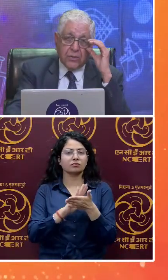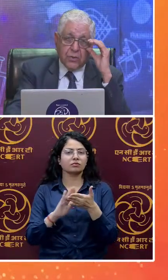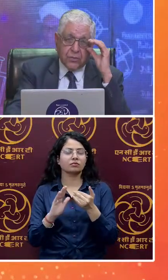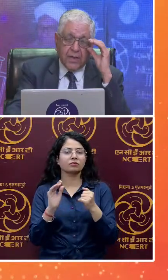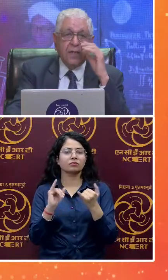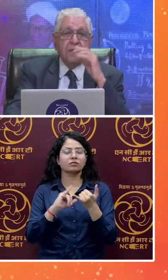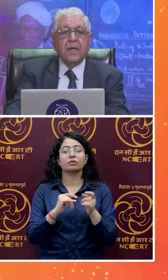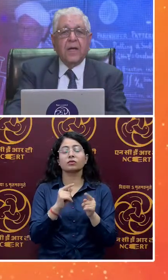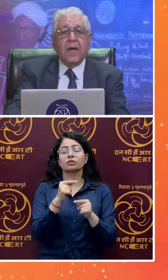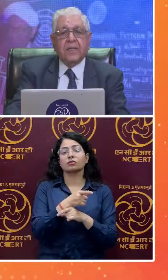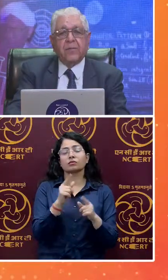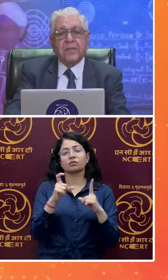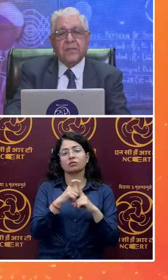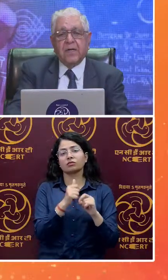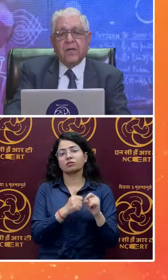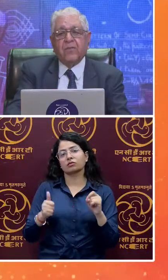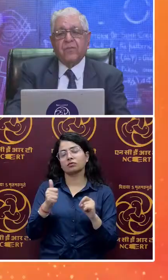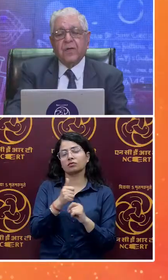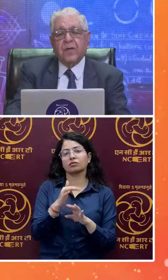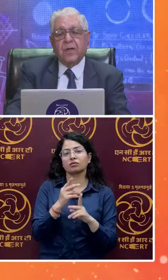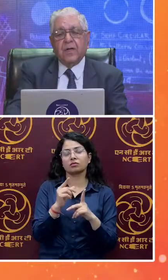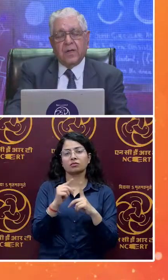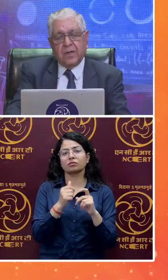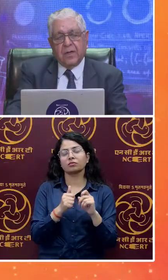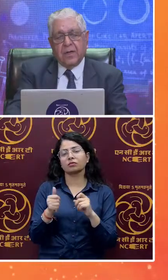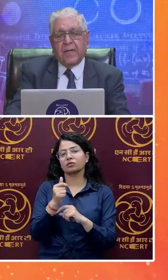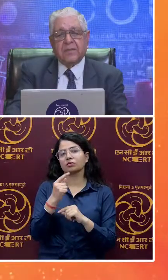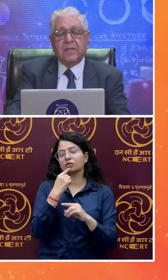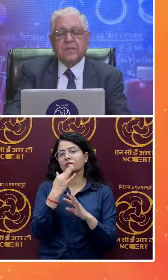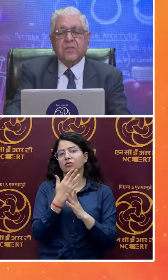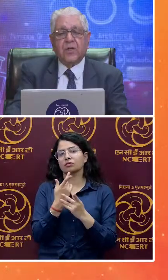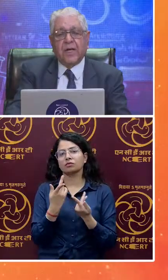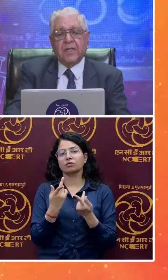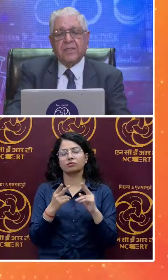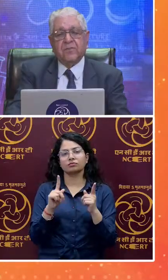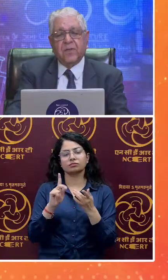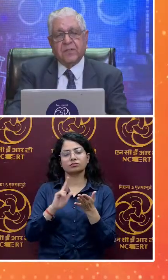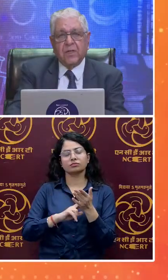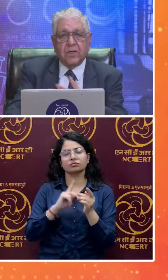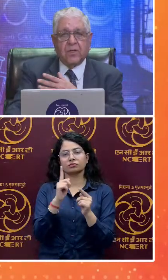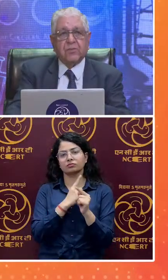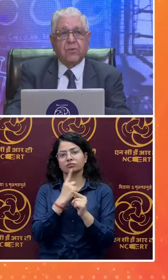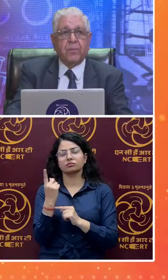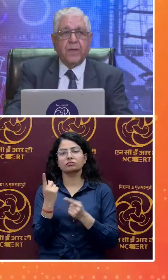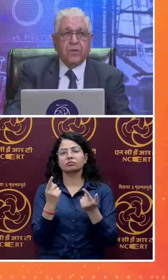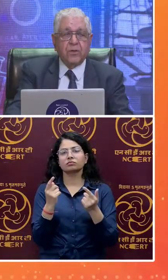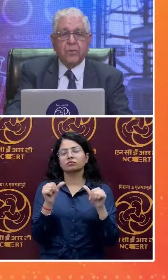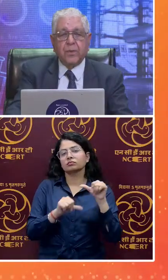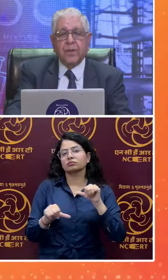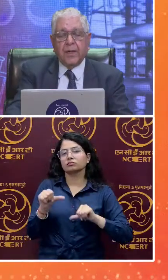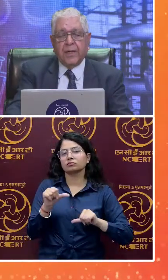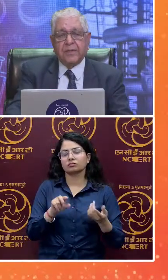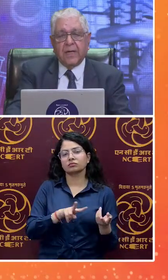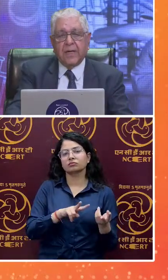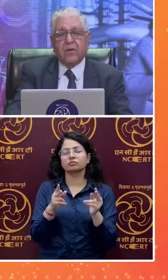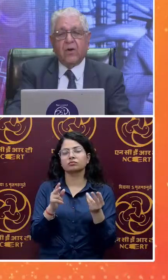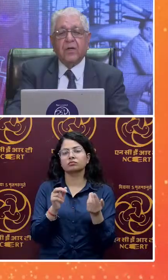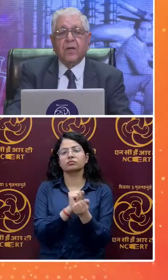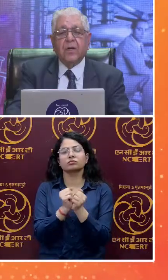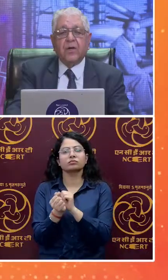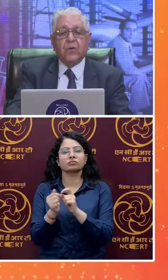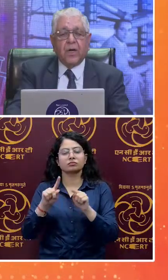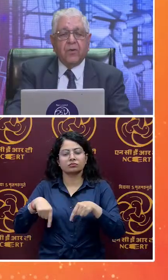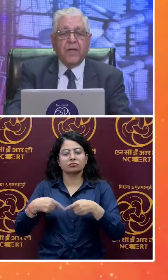Indian Institute of Science and the president of a National Institute of Sciences, which transformed into INSA later